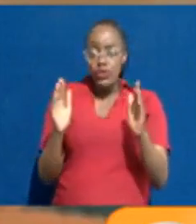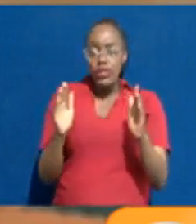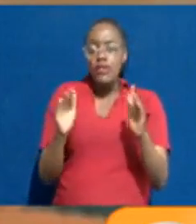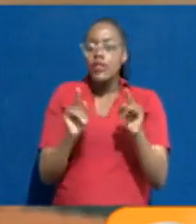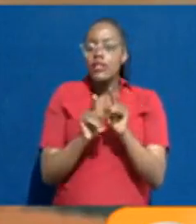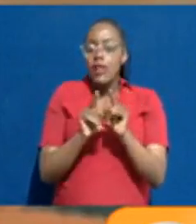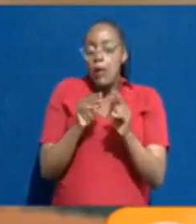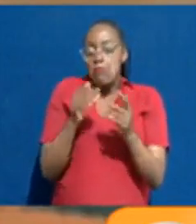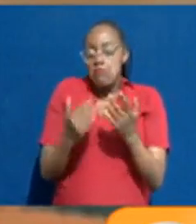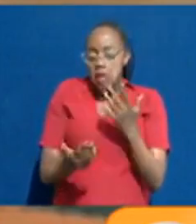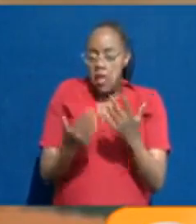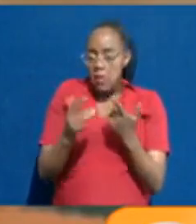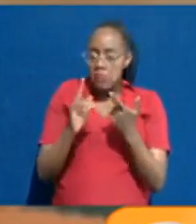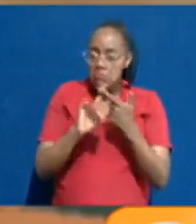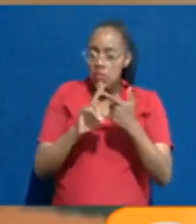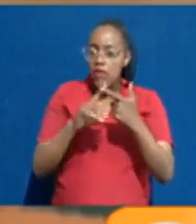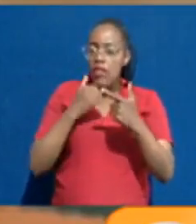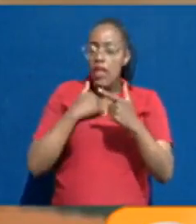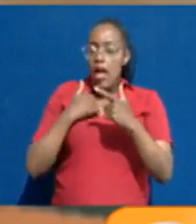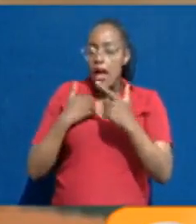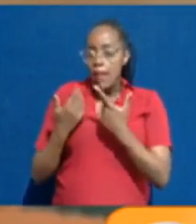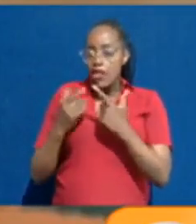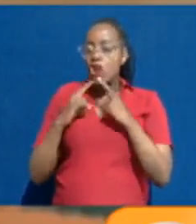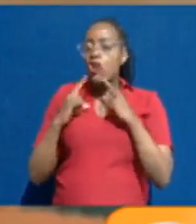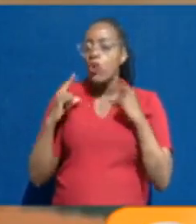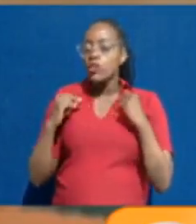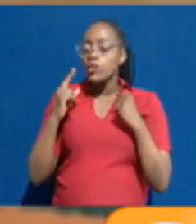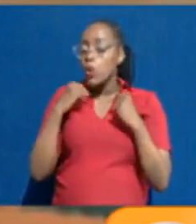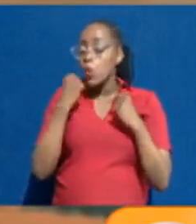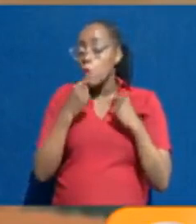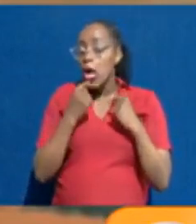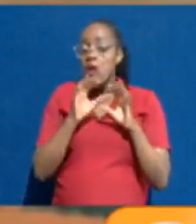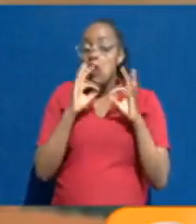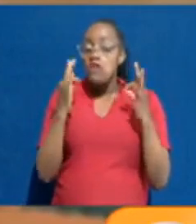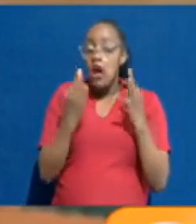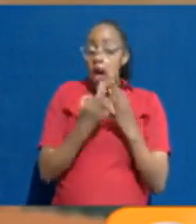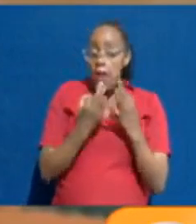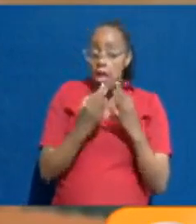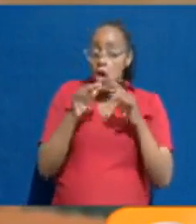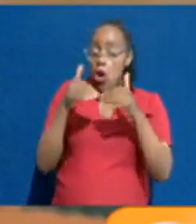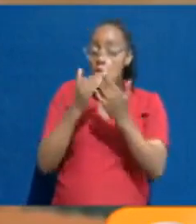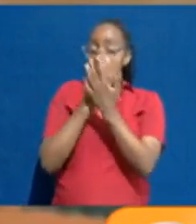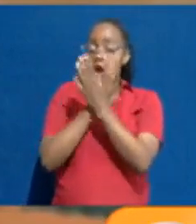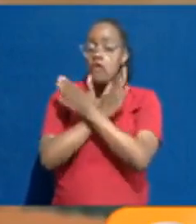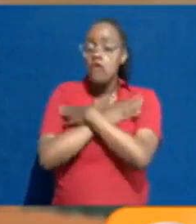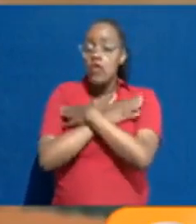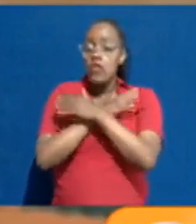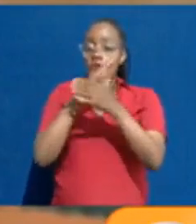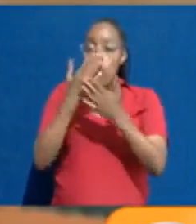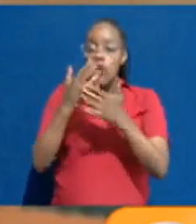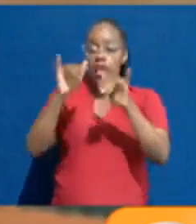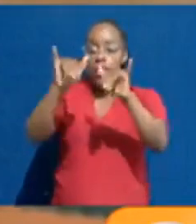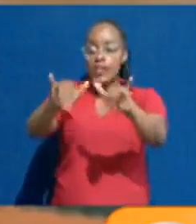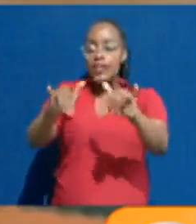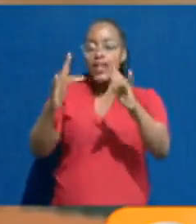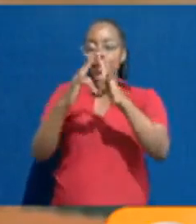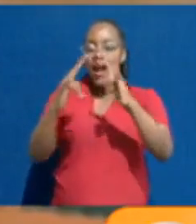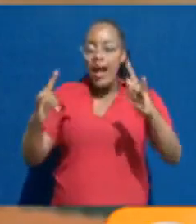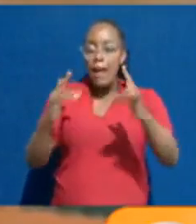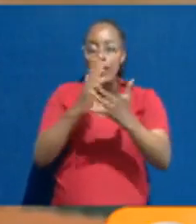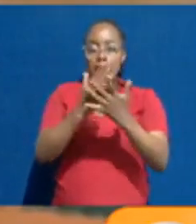that they are being hosted by their relatives or friends, or they are in a camp. And then